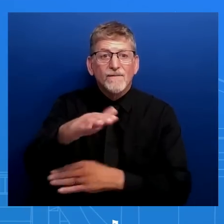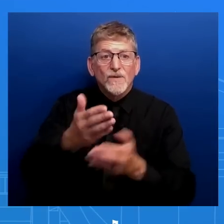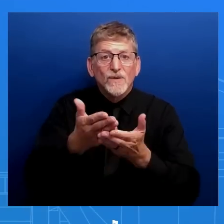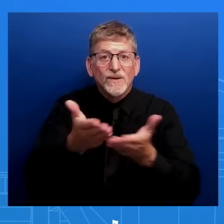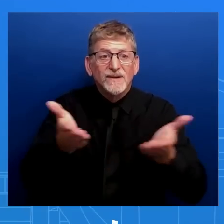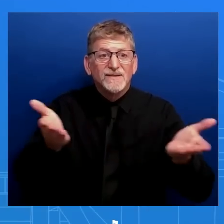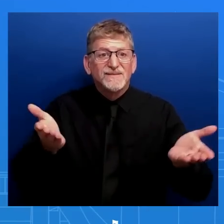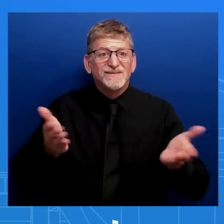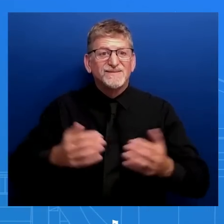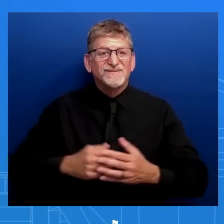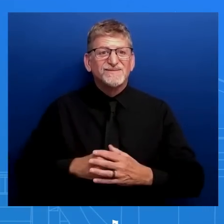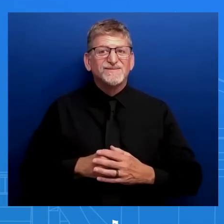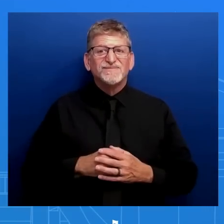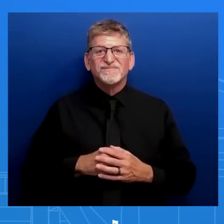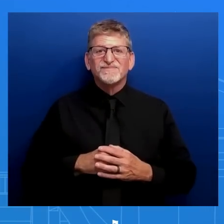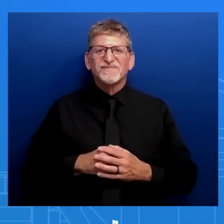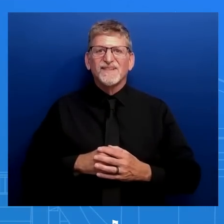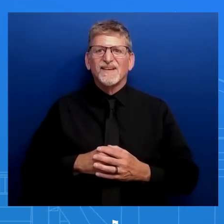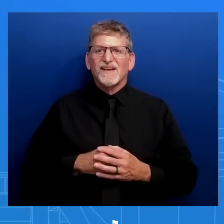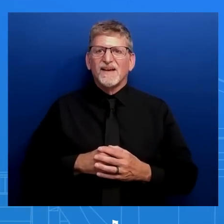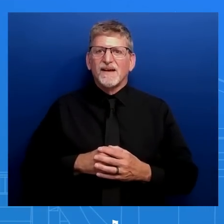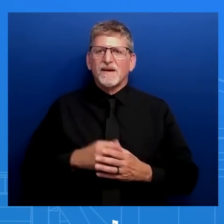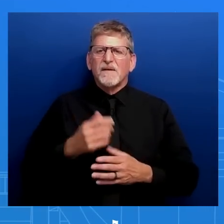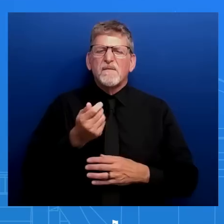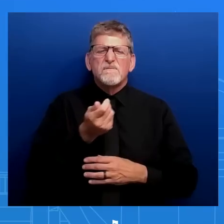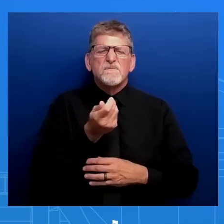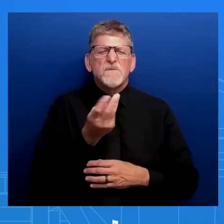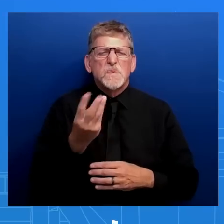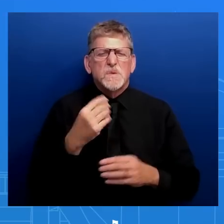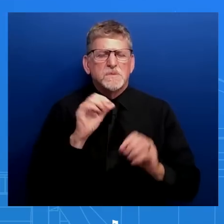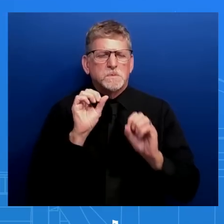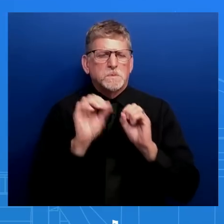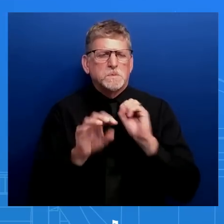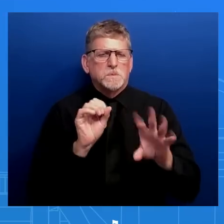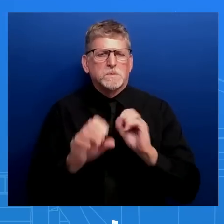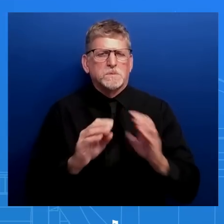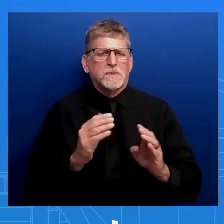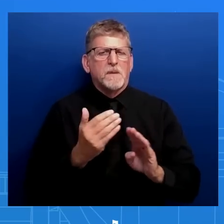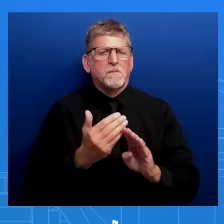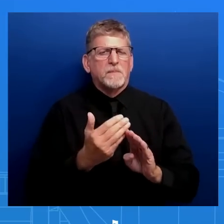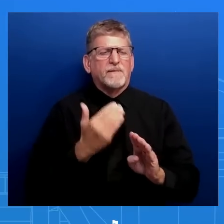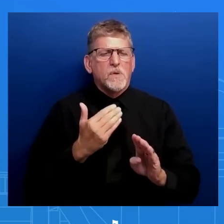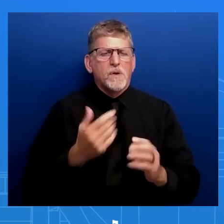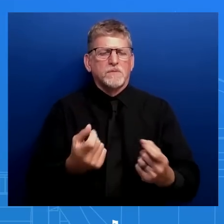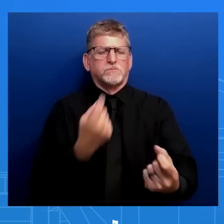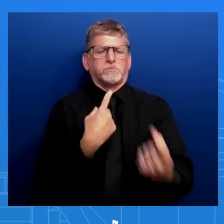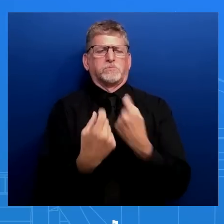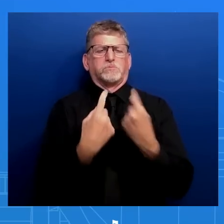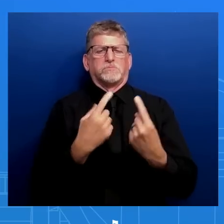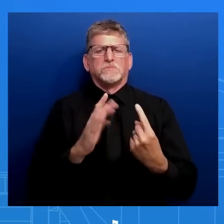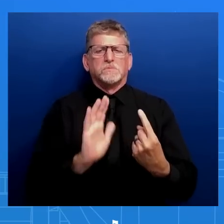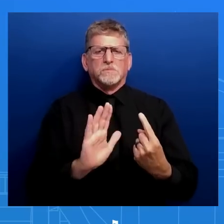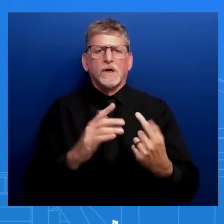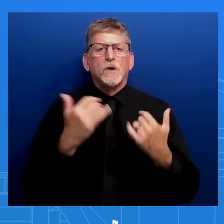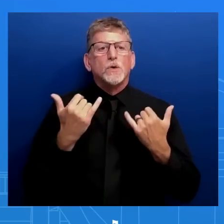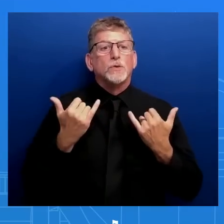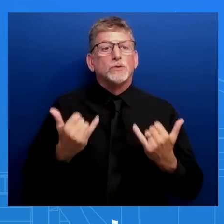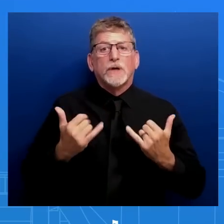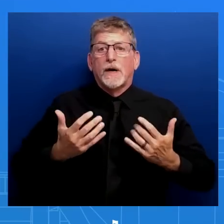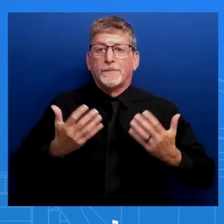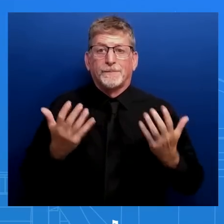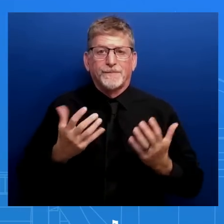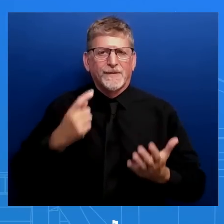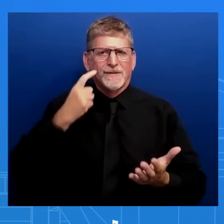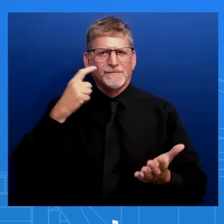Good afternoon. So a couple things at the top before we take questions. Today marks the anniversary of three landmark Supreme Court cases which